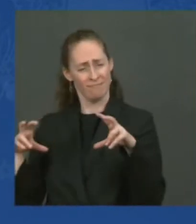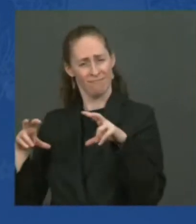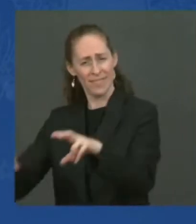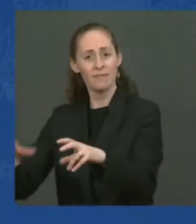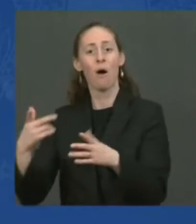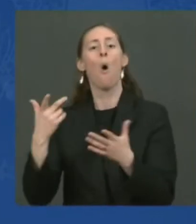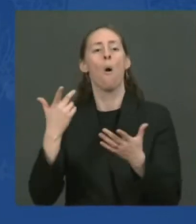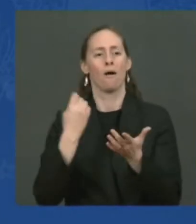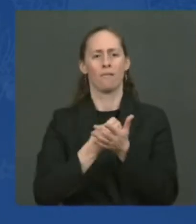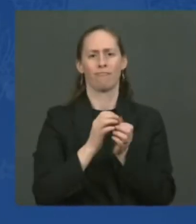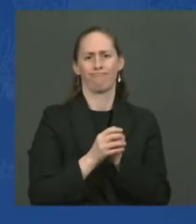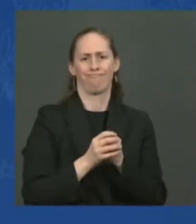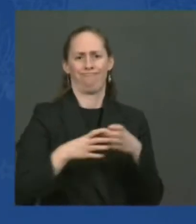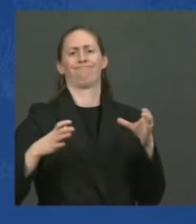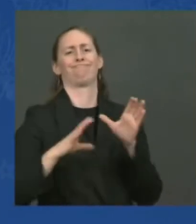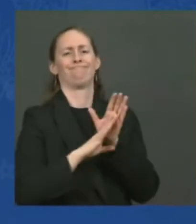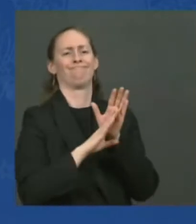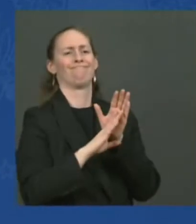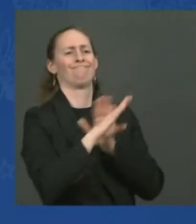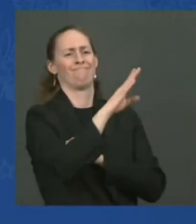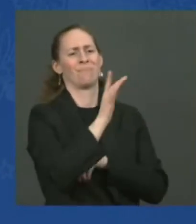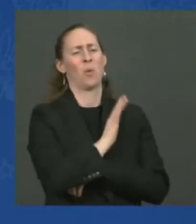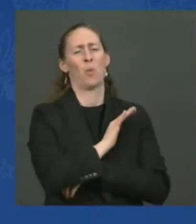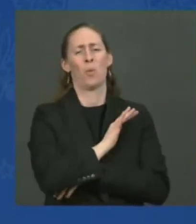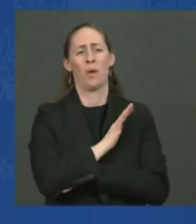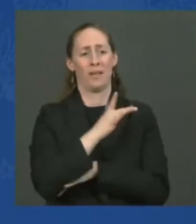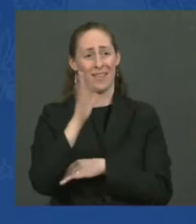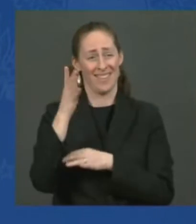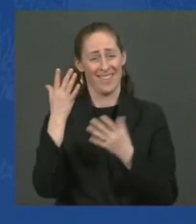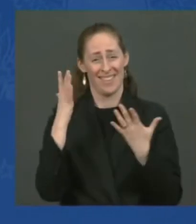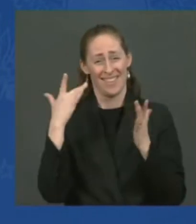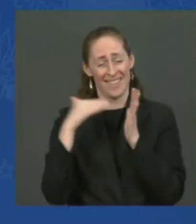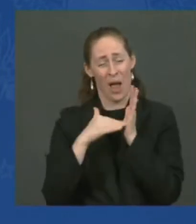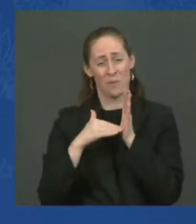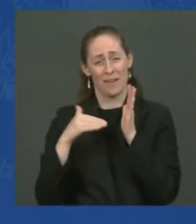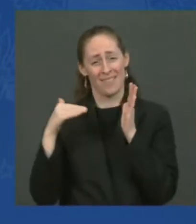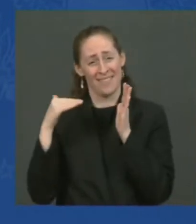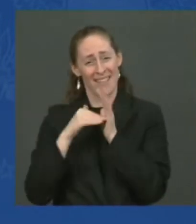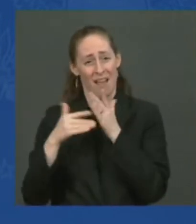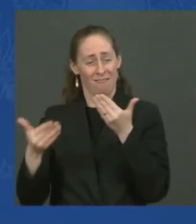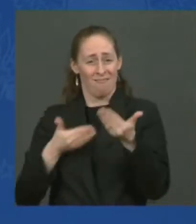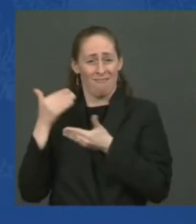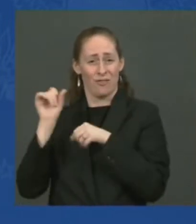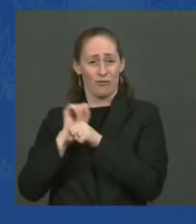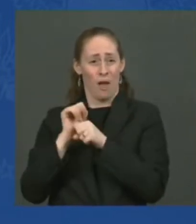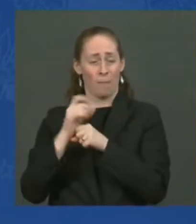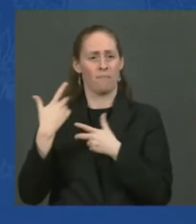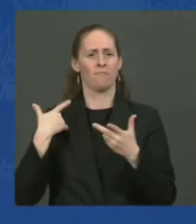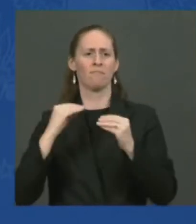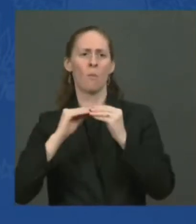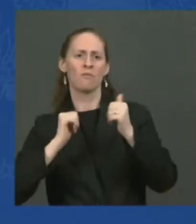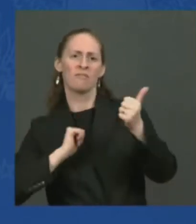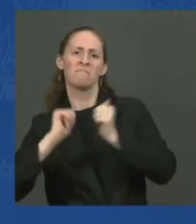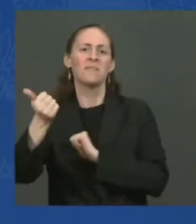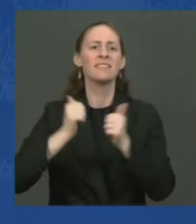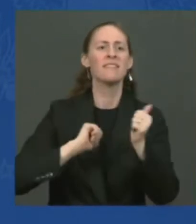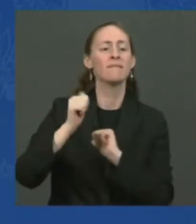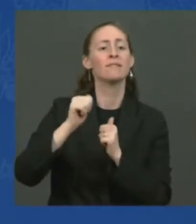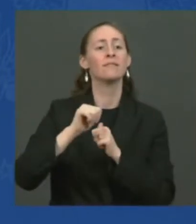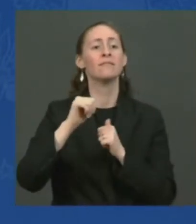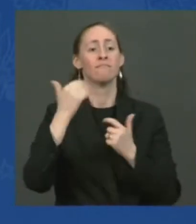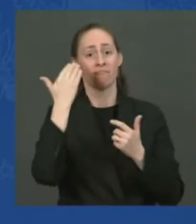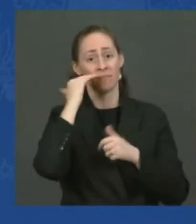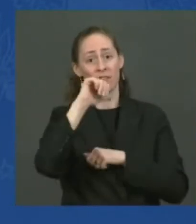productivity. It'll create hundreds of thousands of new jobs. It'll make us more competitive against countries like China,